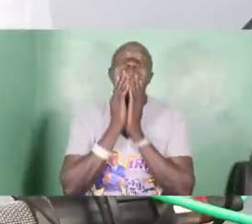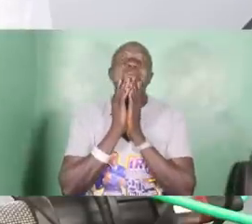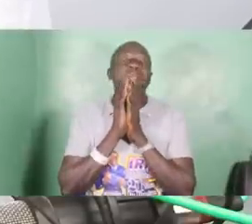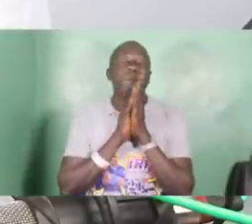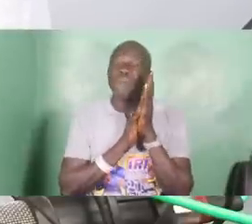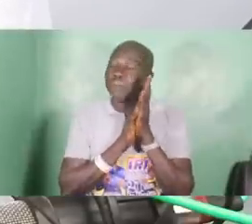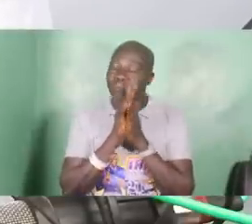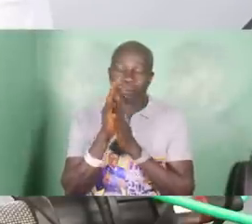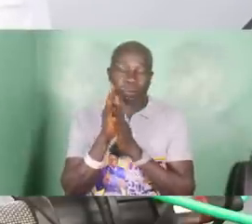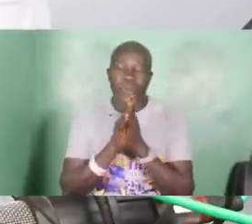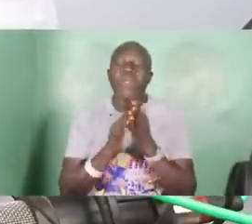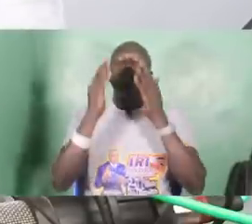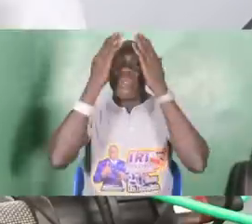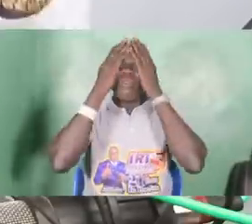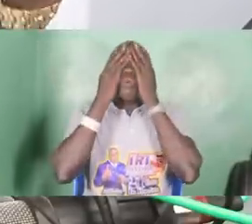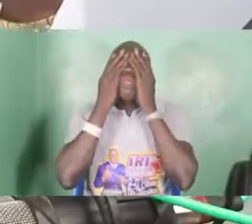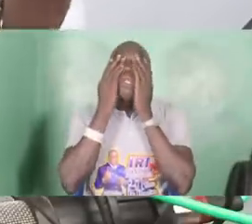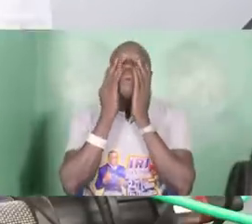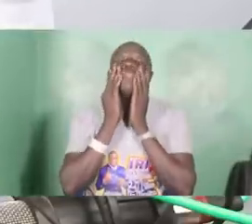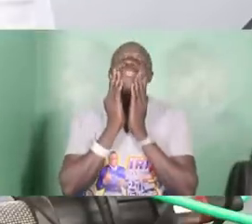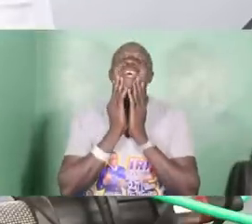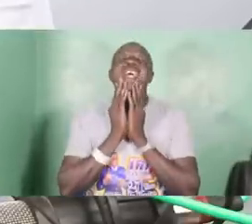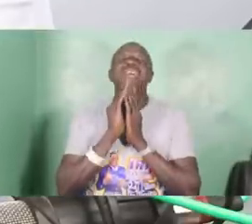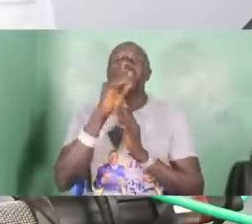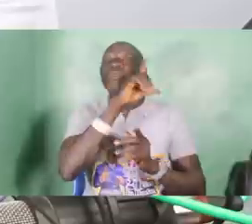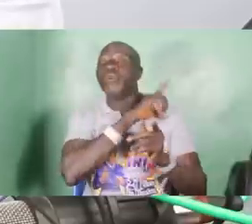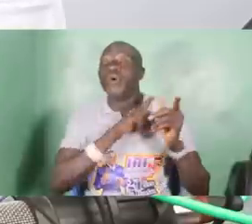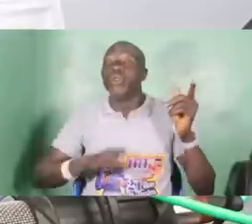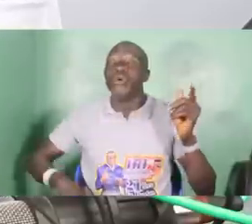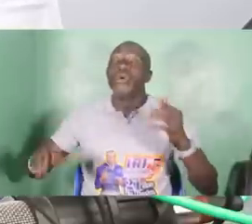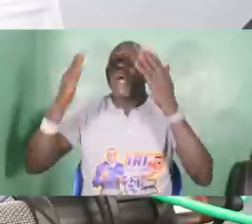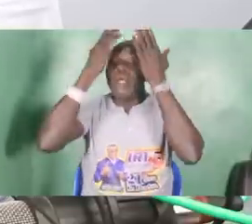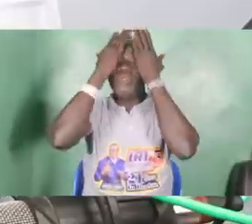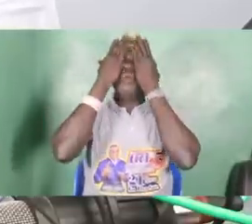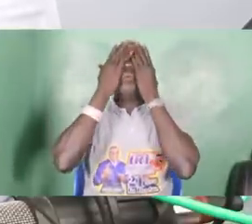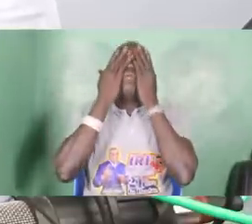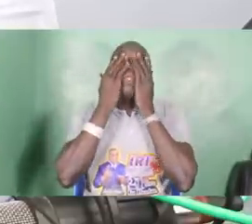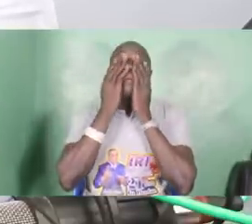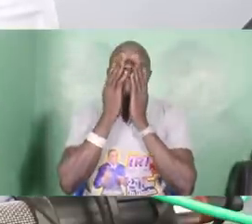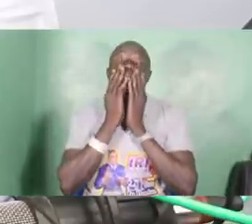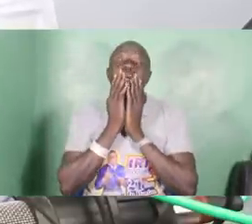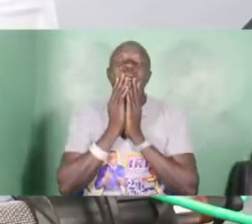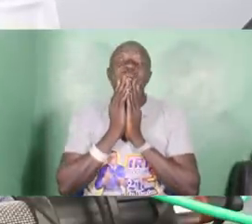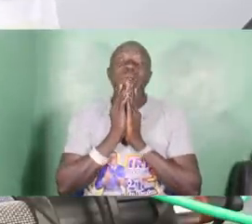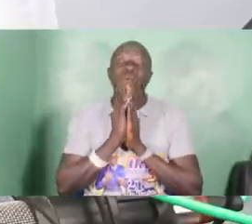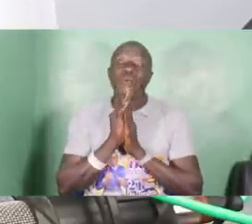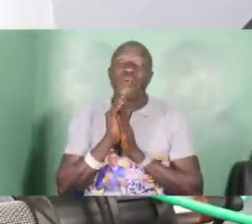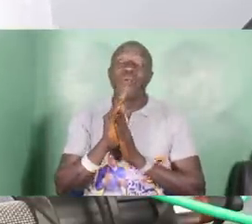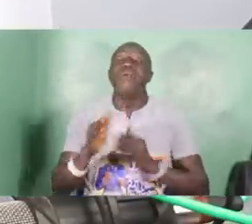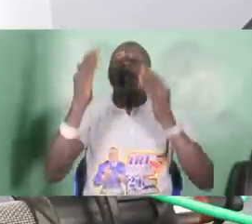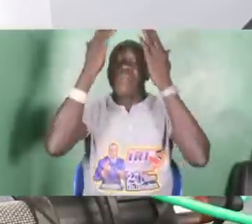lumi jenu. Oya. Lumi lumi jenu, Oluwa. Lumi lumi